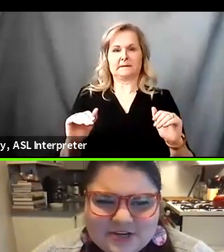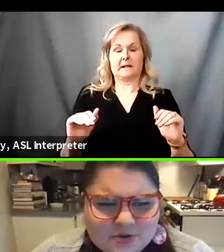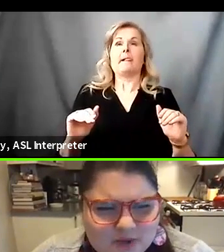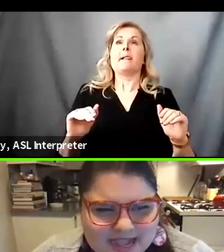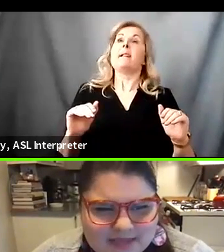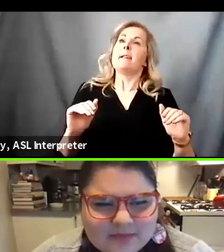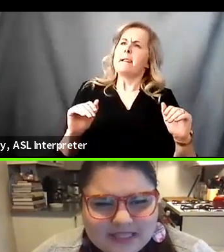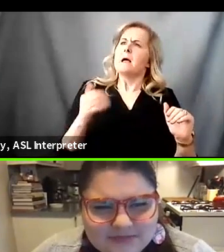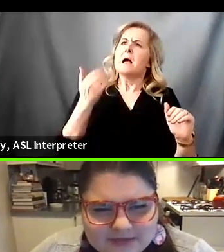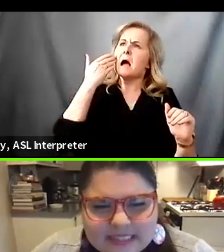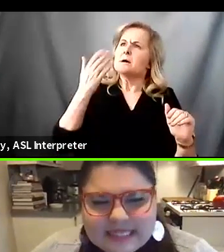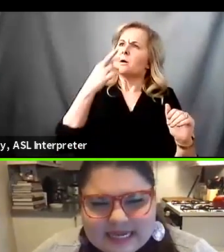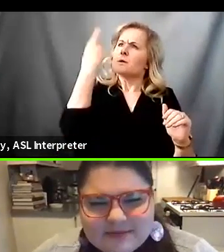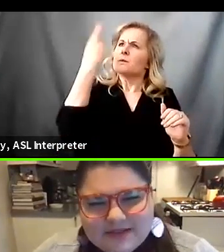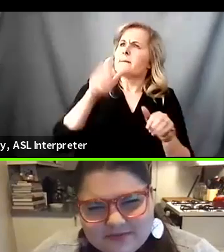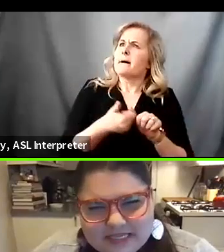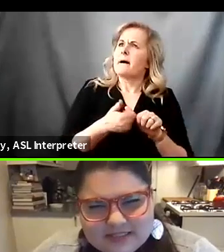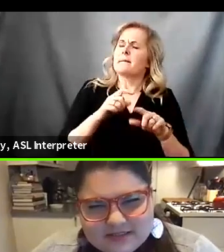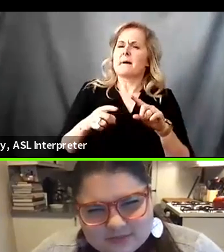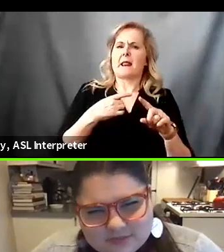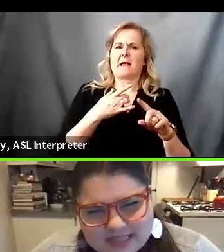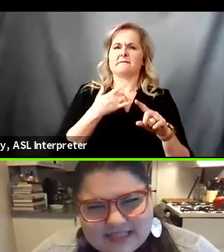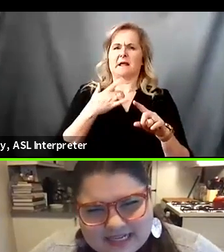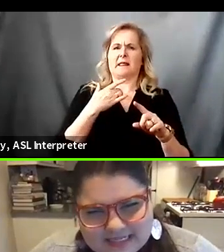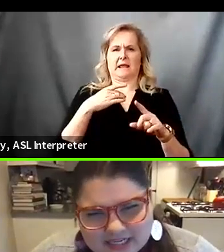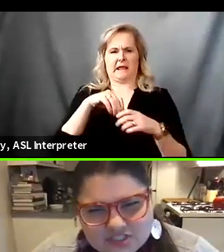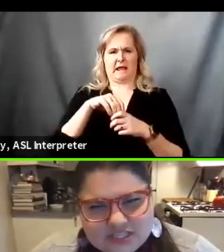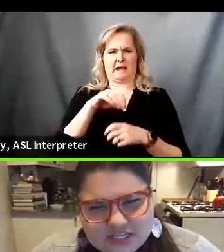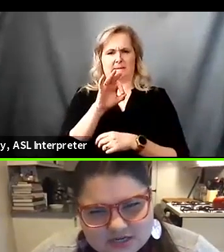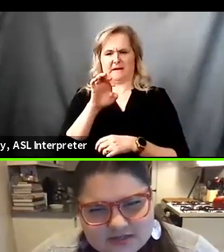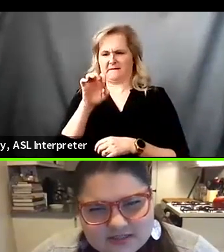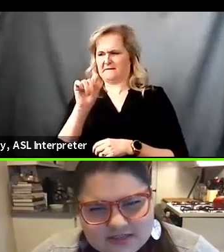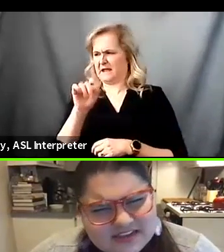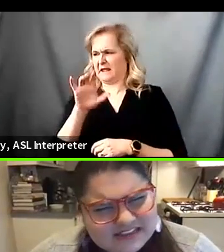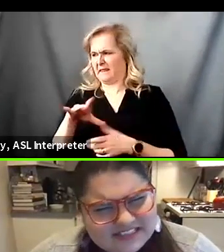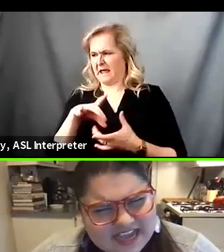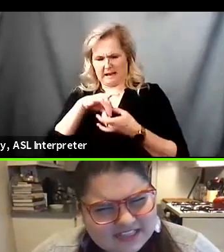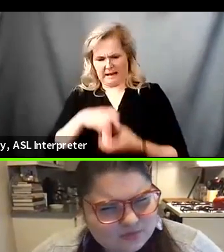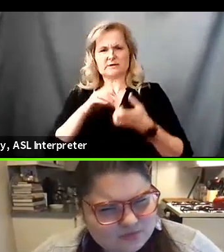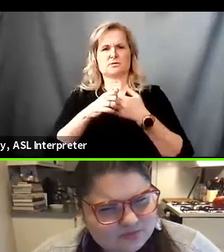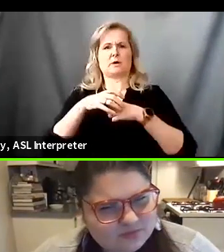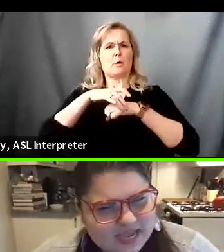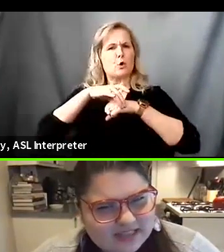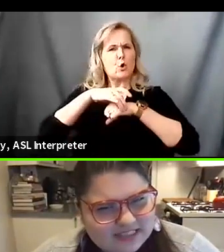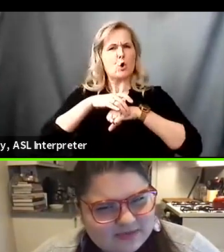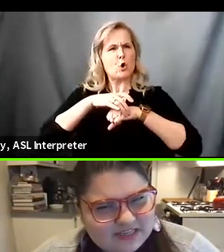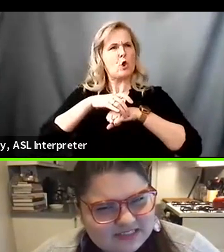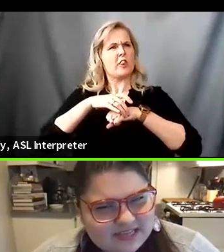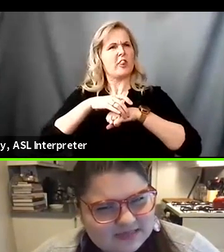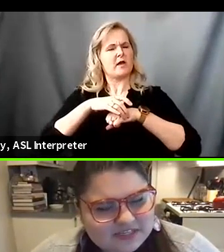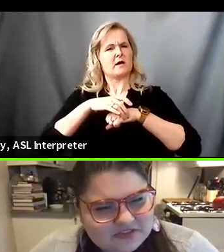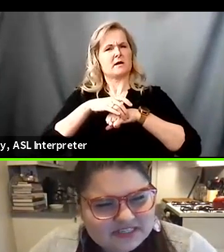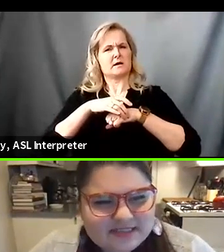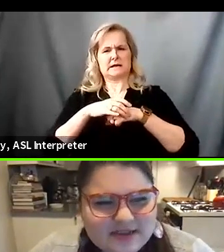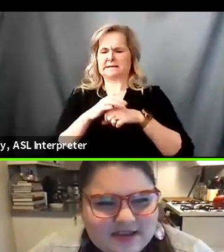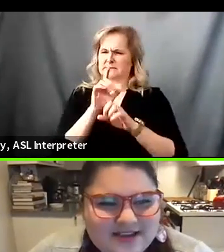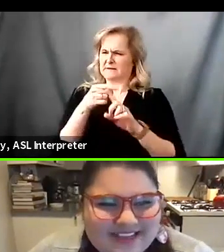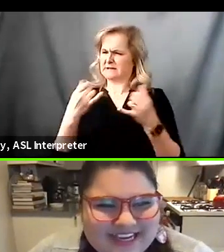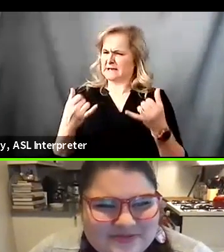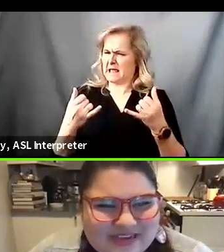and I don't know why, but I'm really feeling that in my feet, right? Like that connection to the earth. Yeah, it's been today. It's been